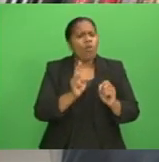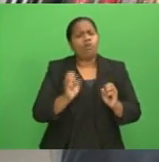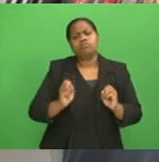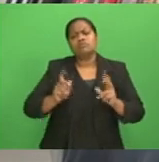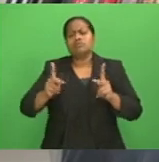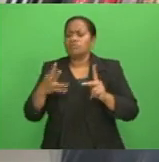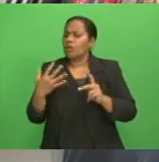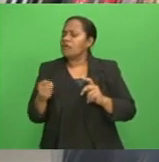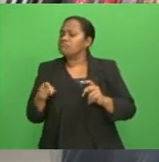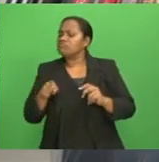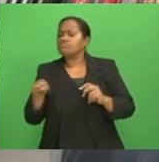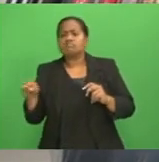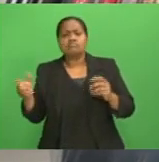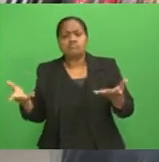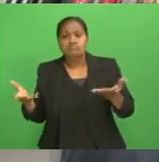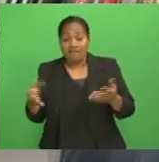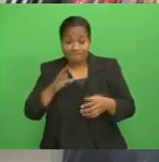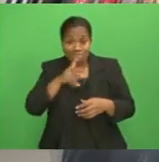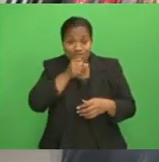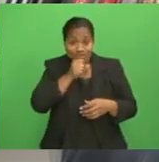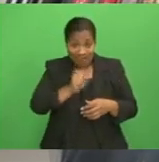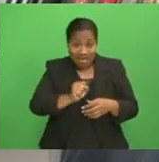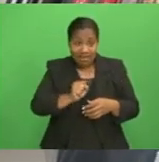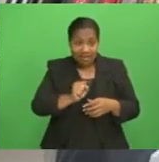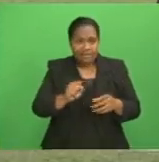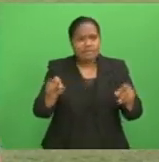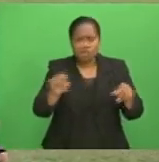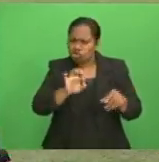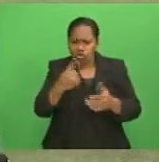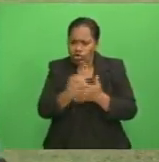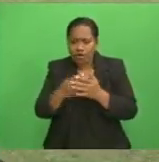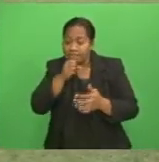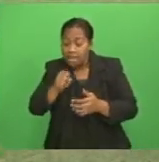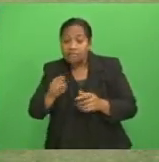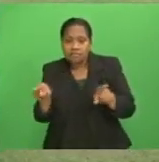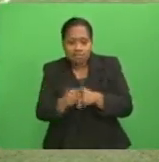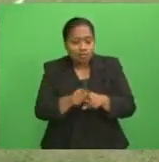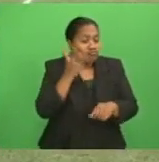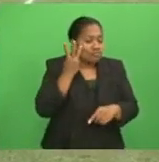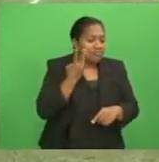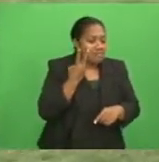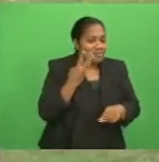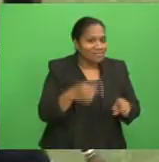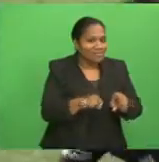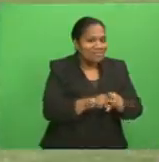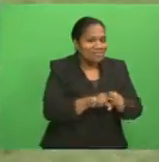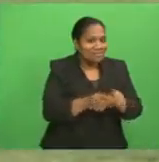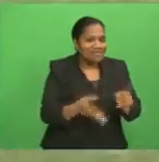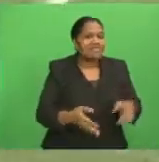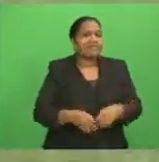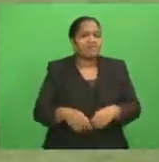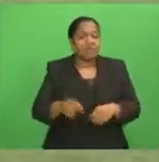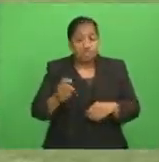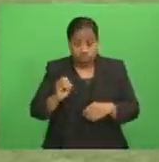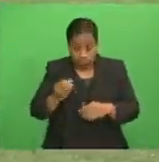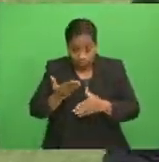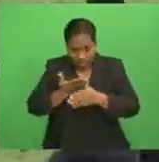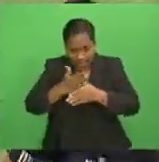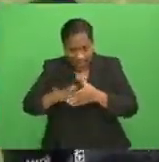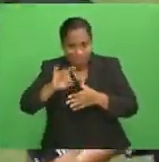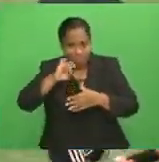us, not only for the men's, also for the women's. The Fiji Sevens squad will be back in camp as soon as restrictions are